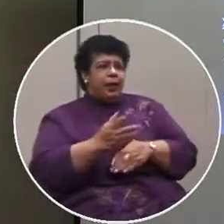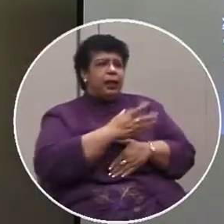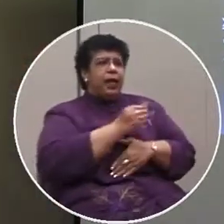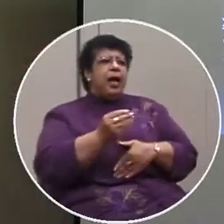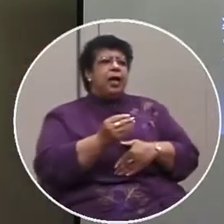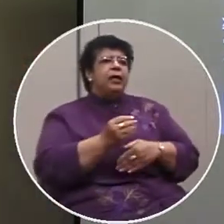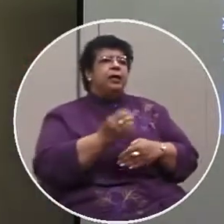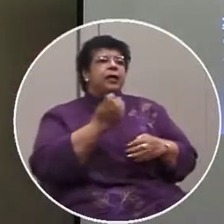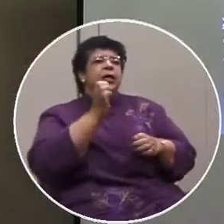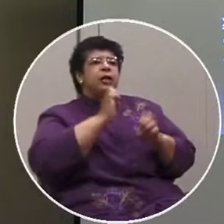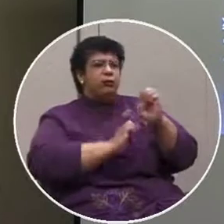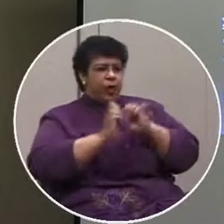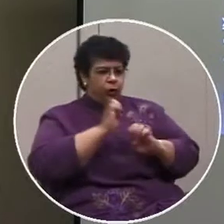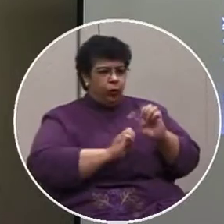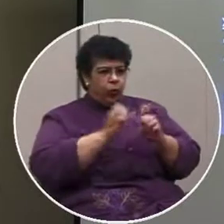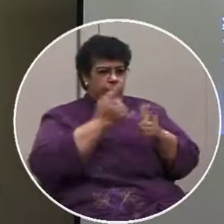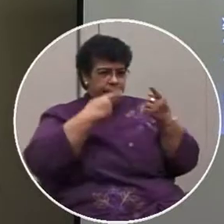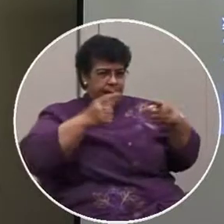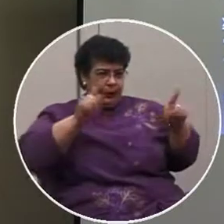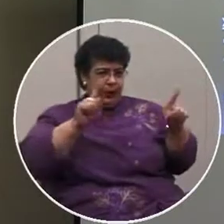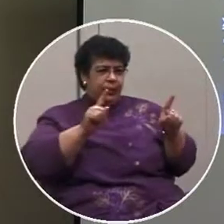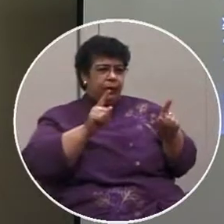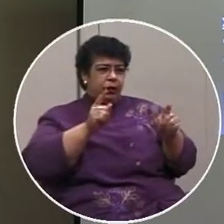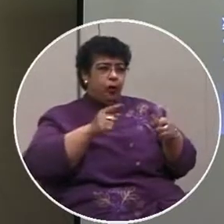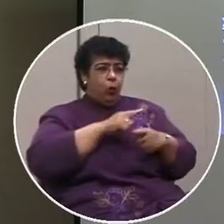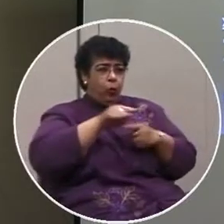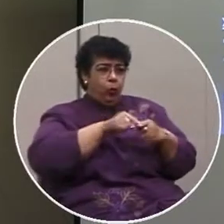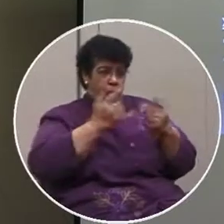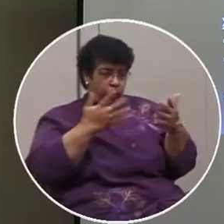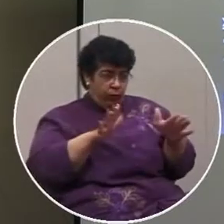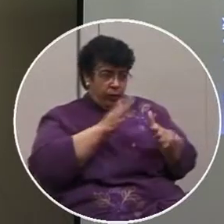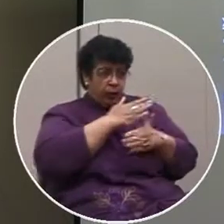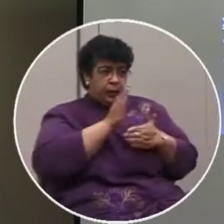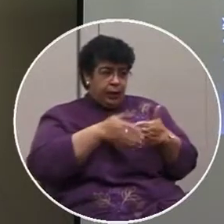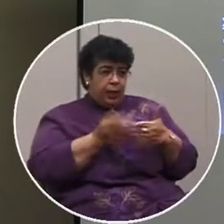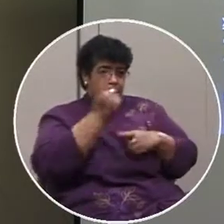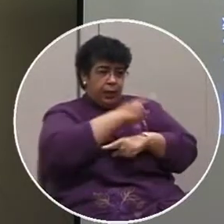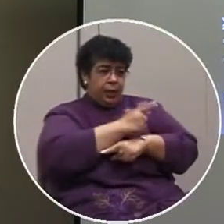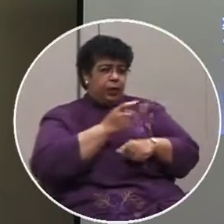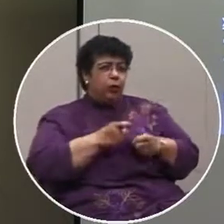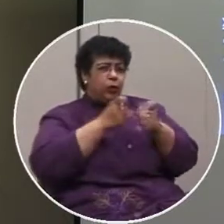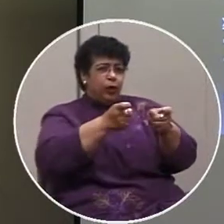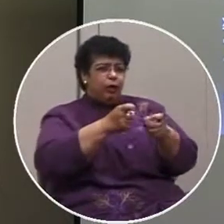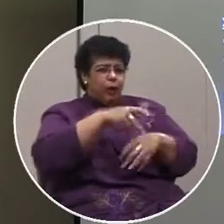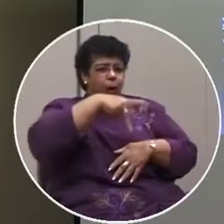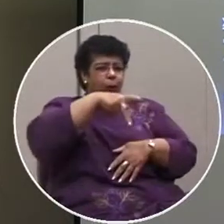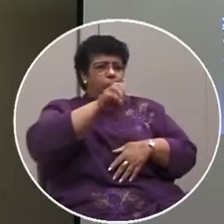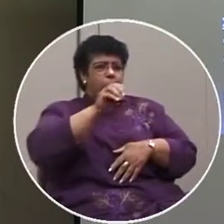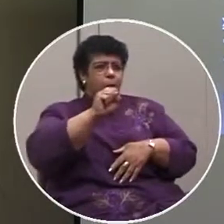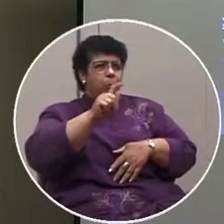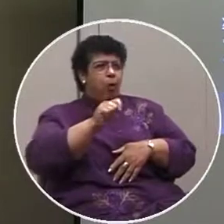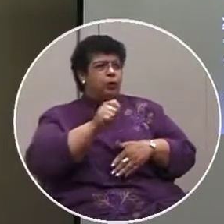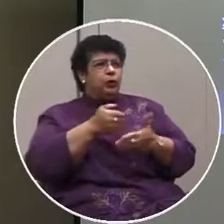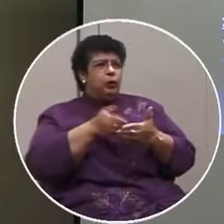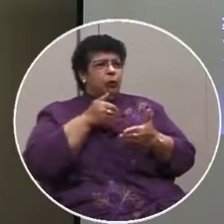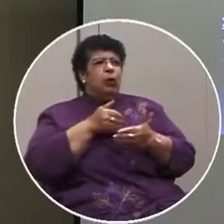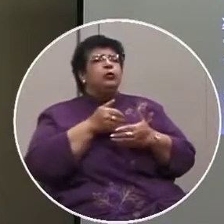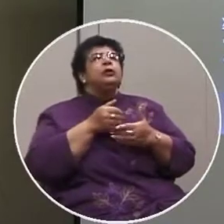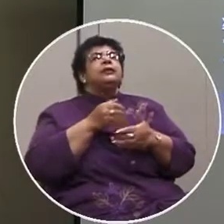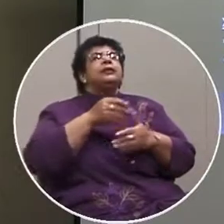evaluating success. At the end of the day, we will give you a post-test. Remember the pre-test that we started on day